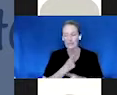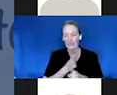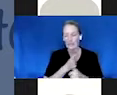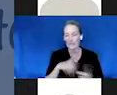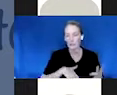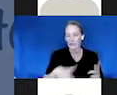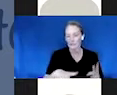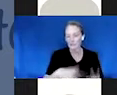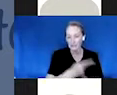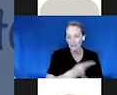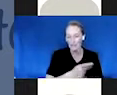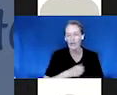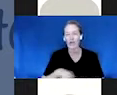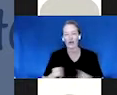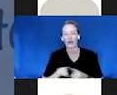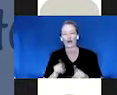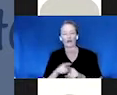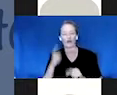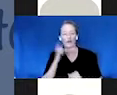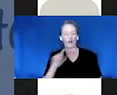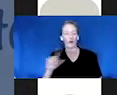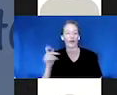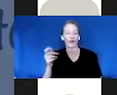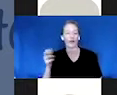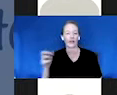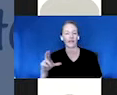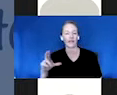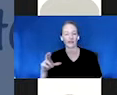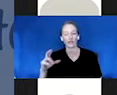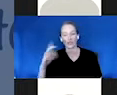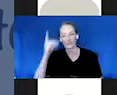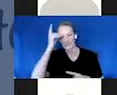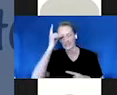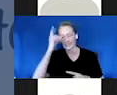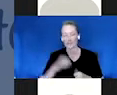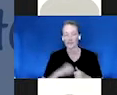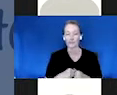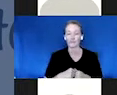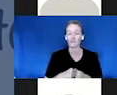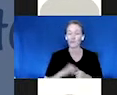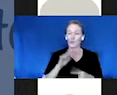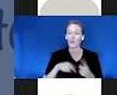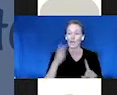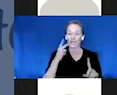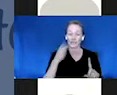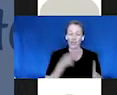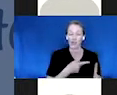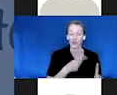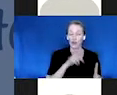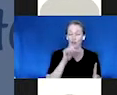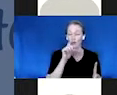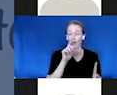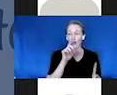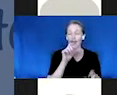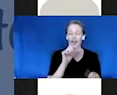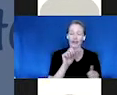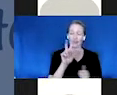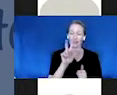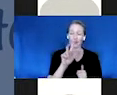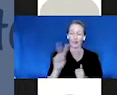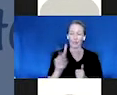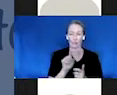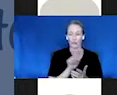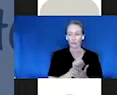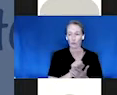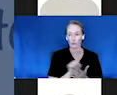liver disease. When I saw Sonia again at 32 weeks of pregnancy, she admitted quite tearfully that she was still drinking to help her